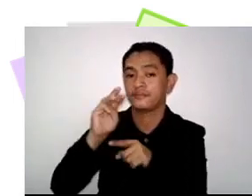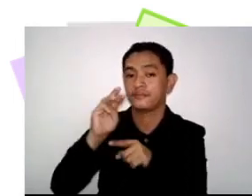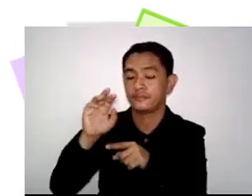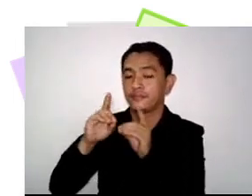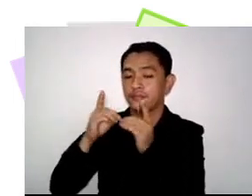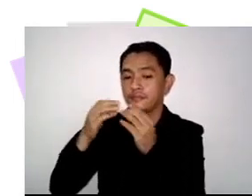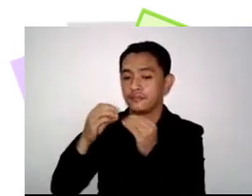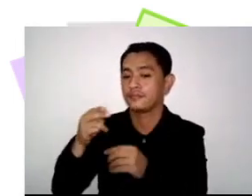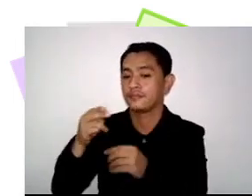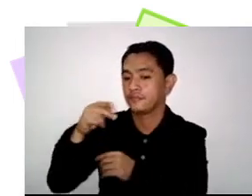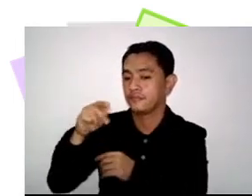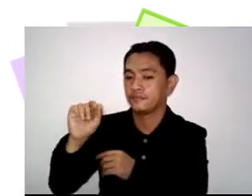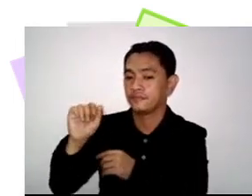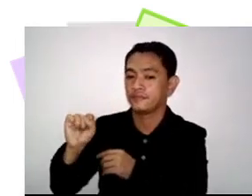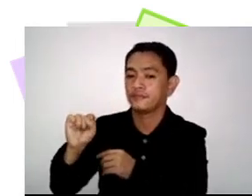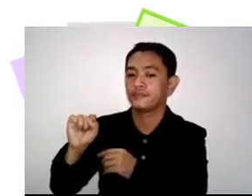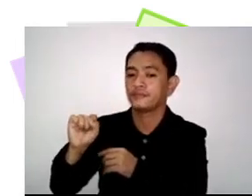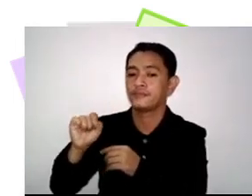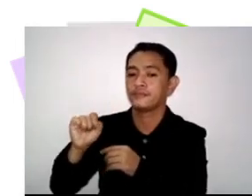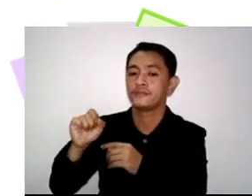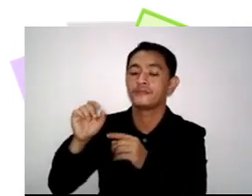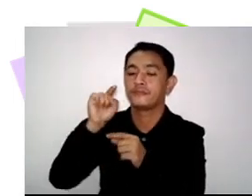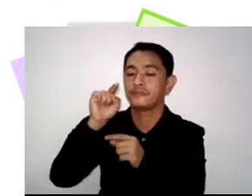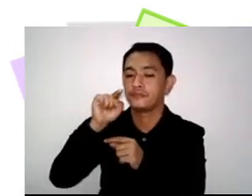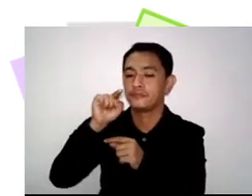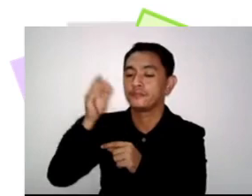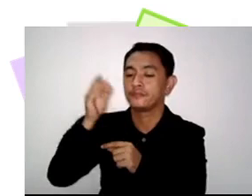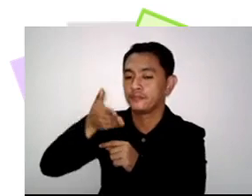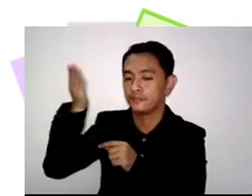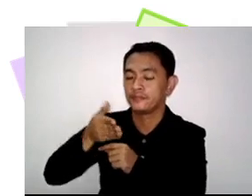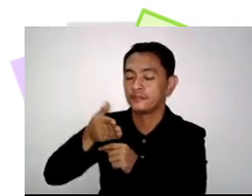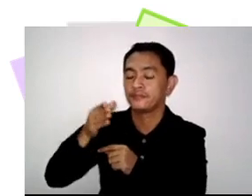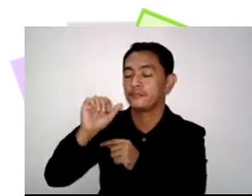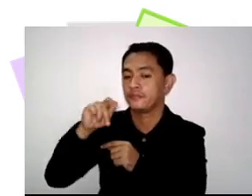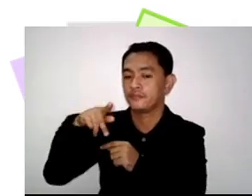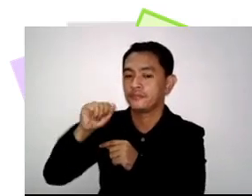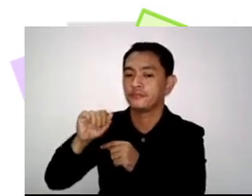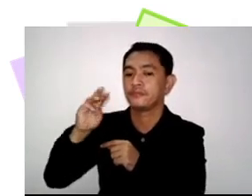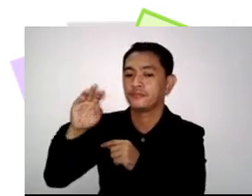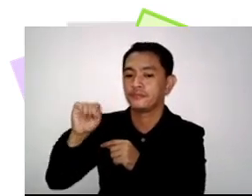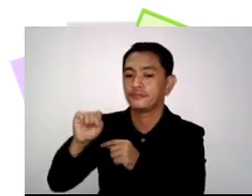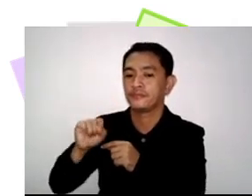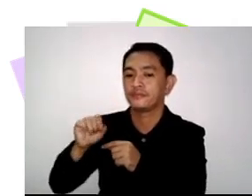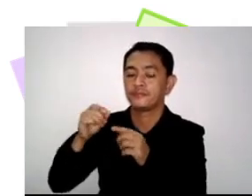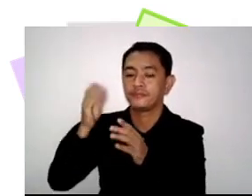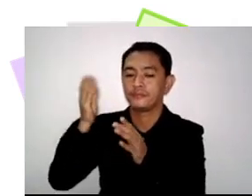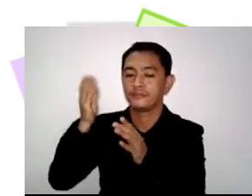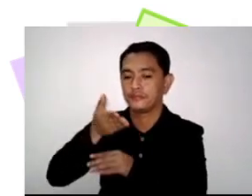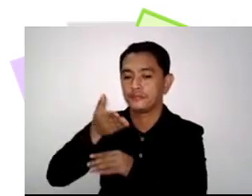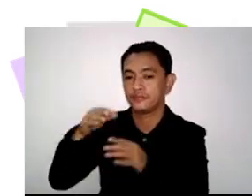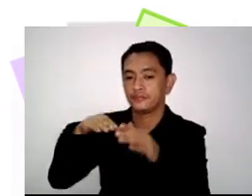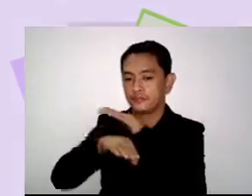https://aka.ms/msft-accessibility-guide. And for other related trainings from Microsoft and DepEd,